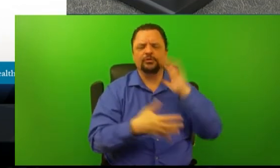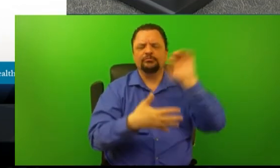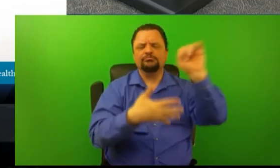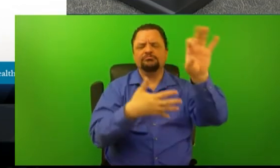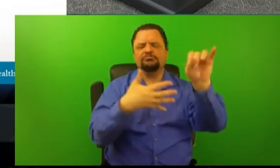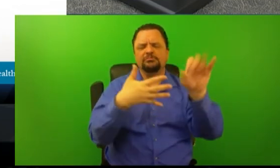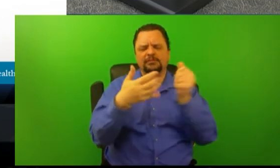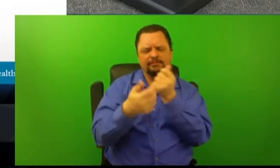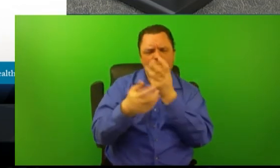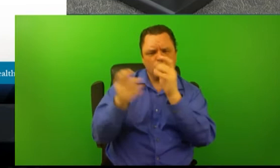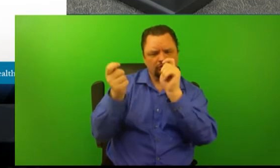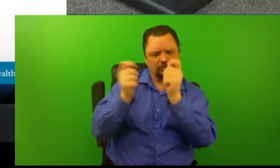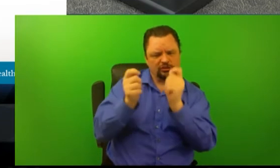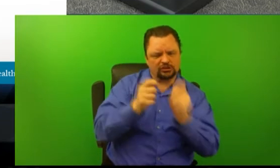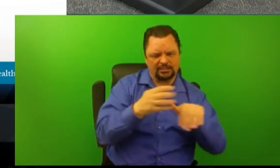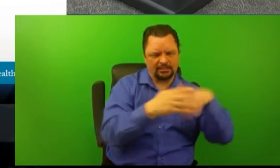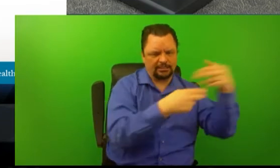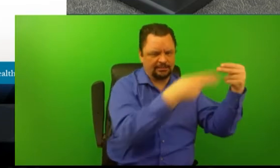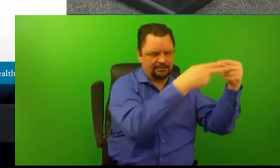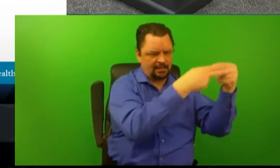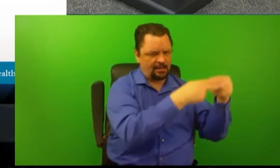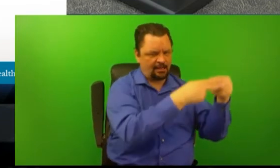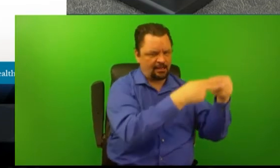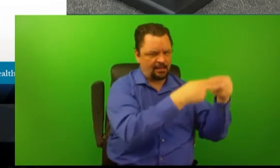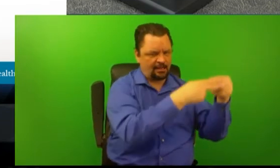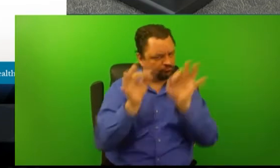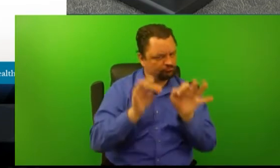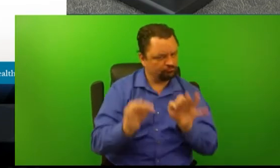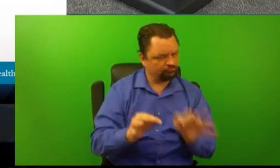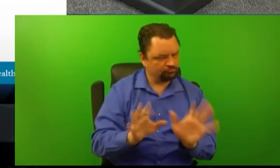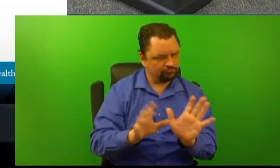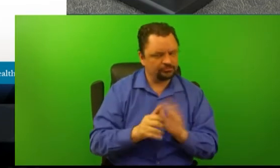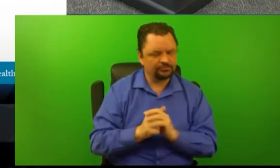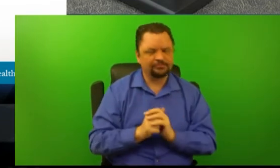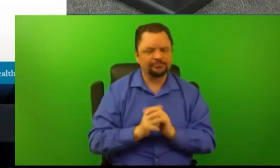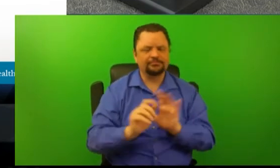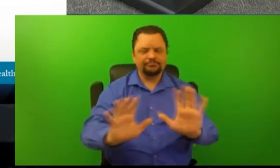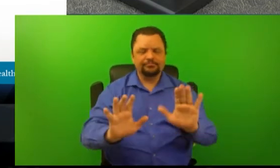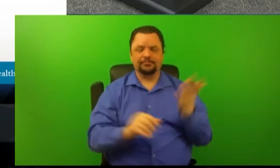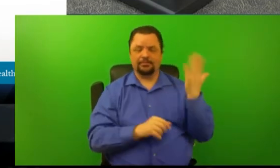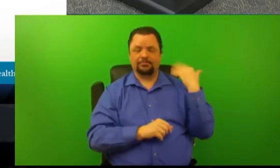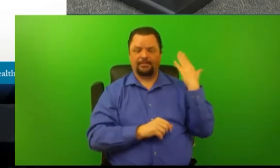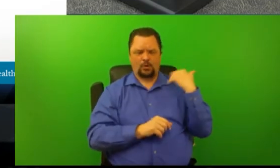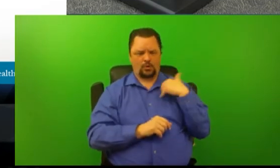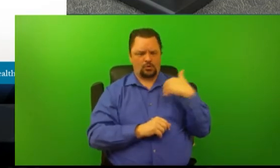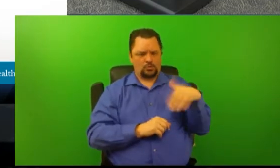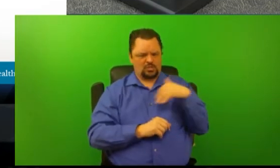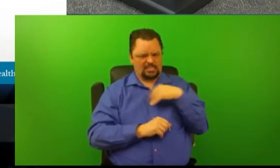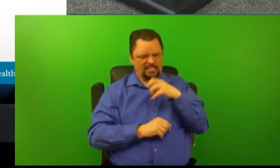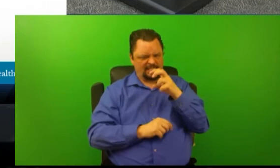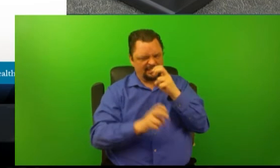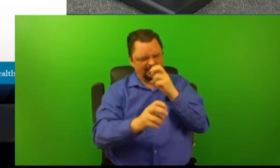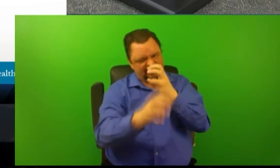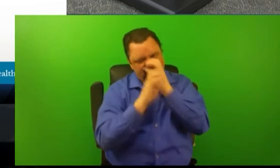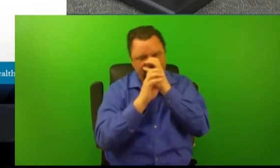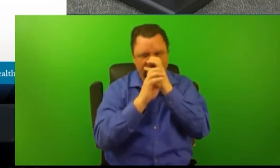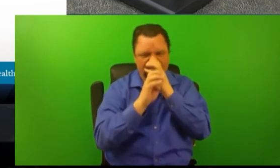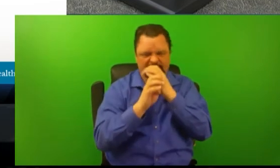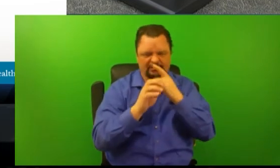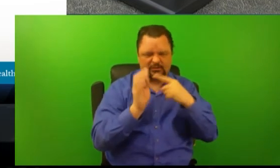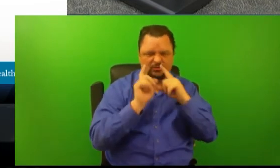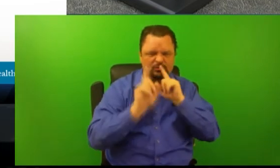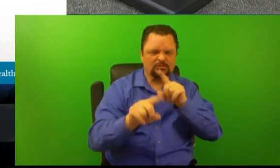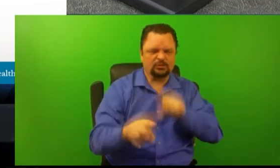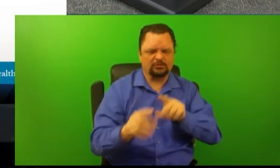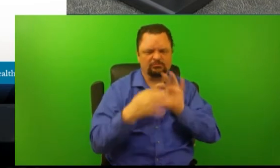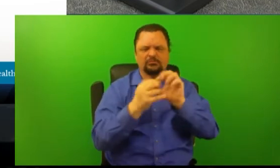of a heightened response to more of that routine disease transmission, where we work with our schools to kind of really balance, all the other issues